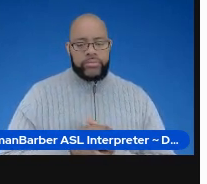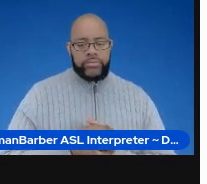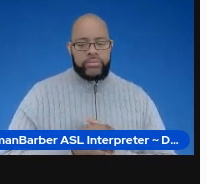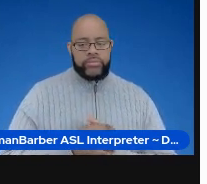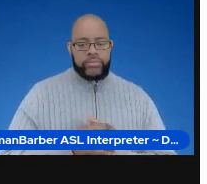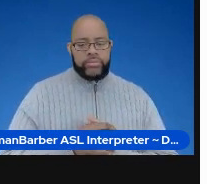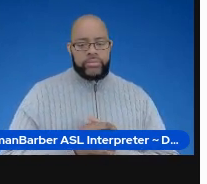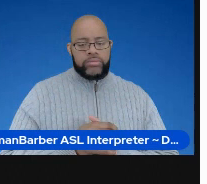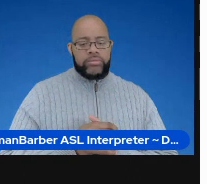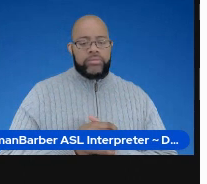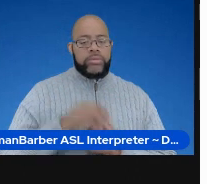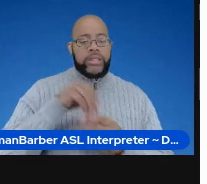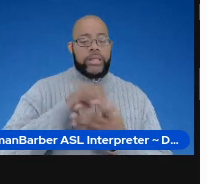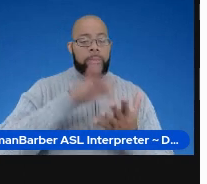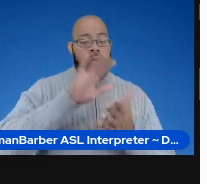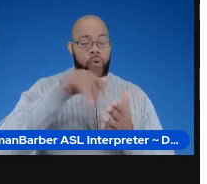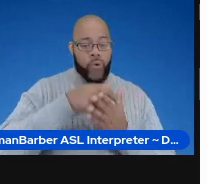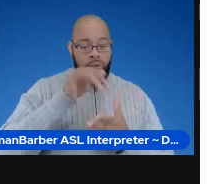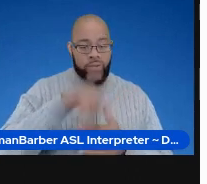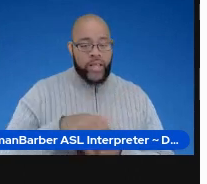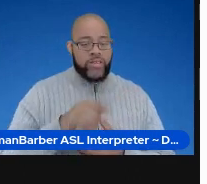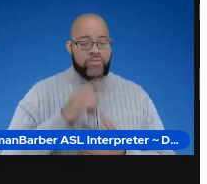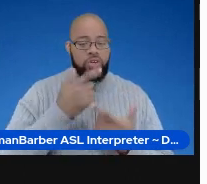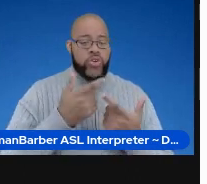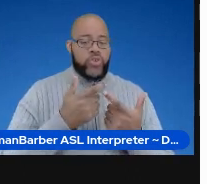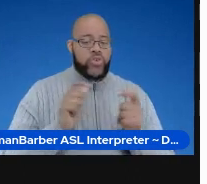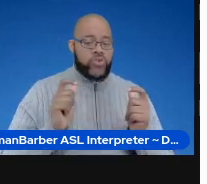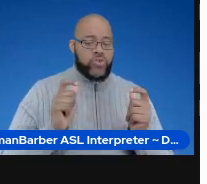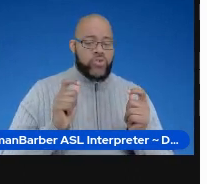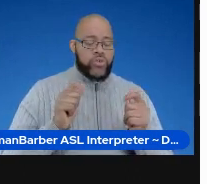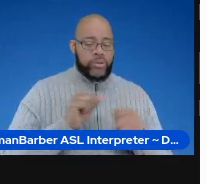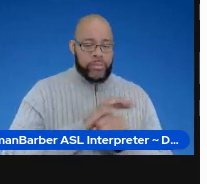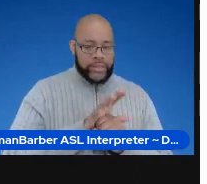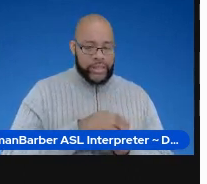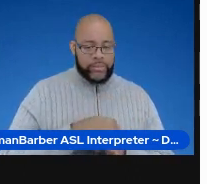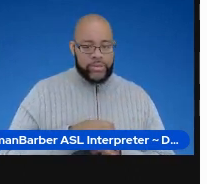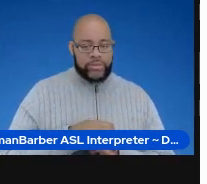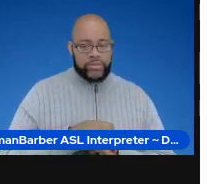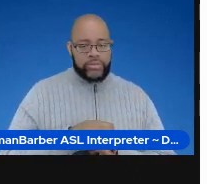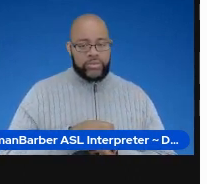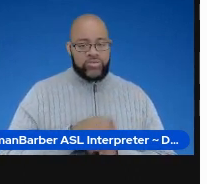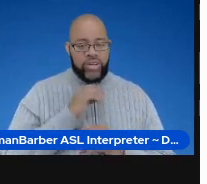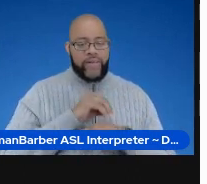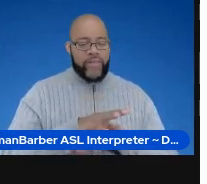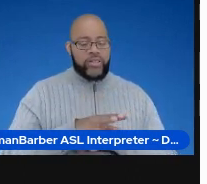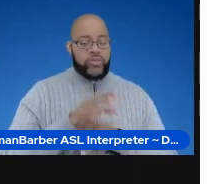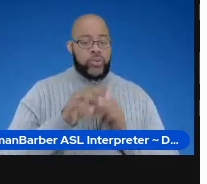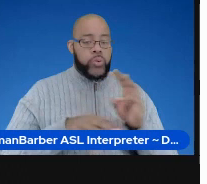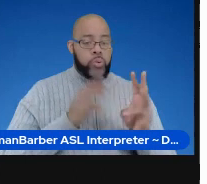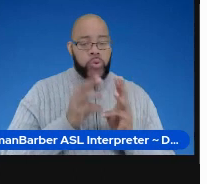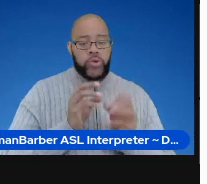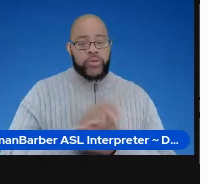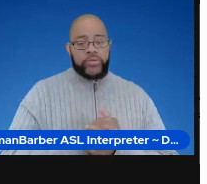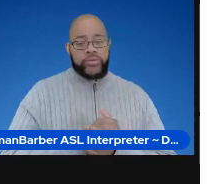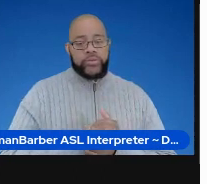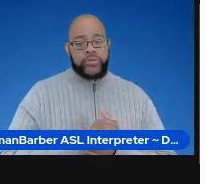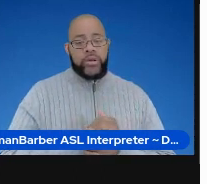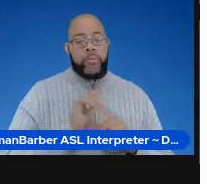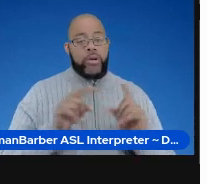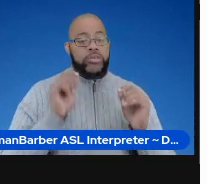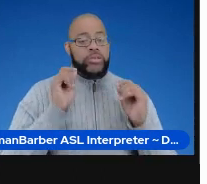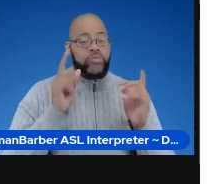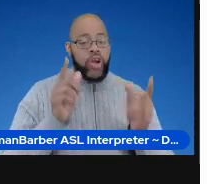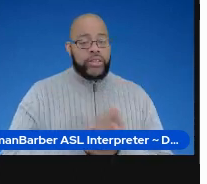In the midst of all this, it was a huge global pandemic which really affected the world. But what was